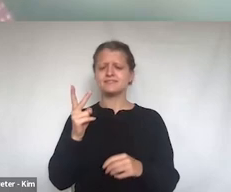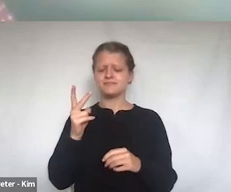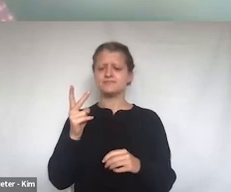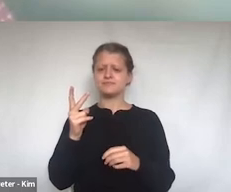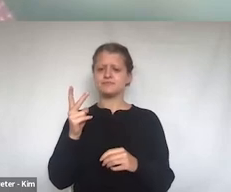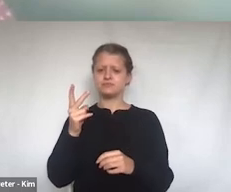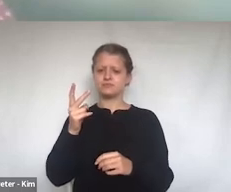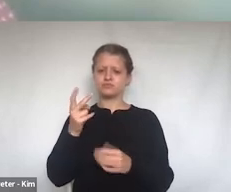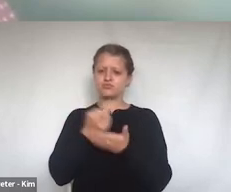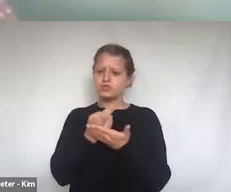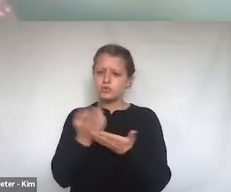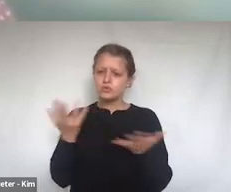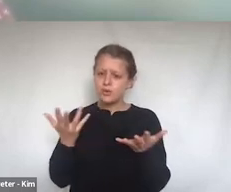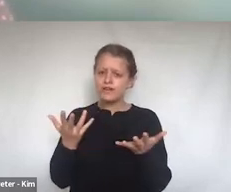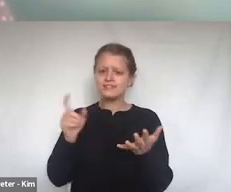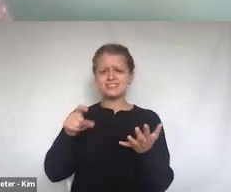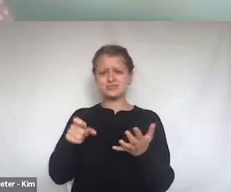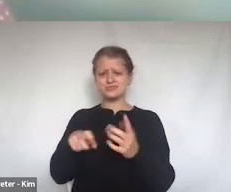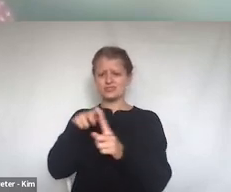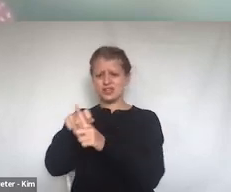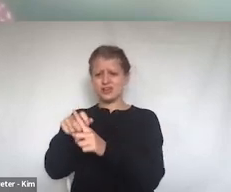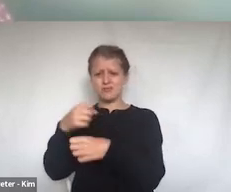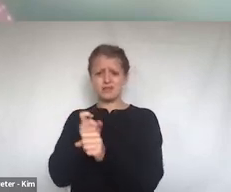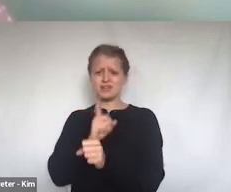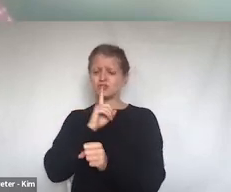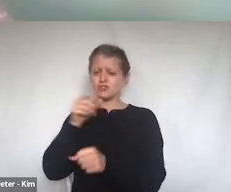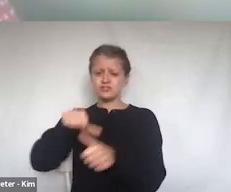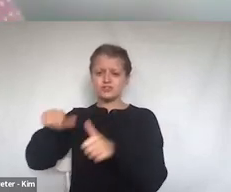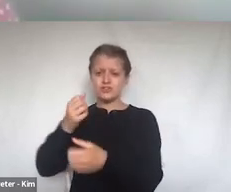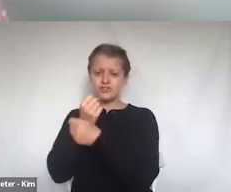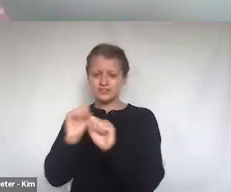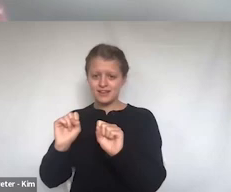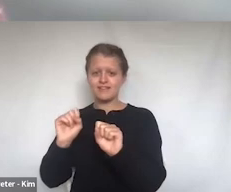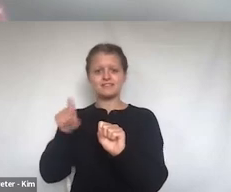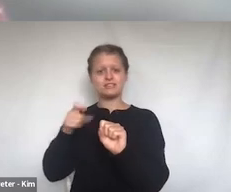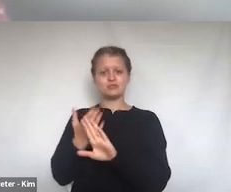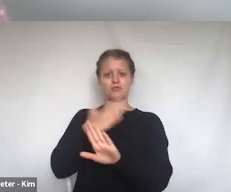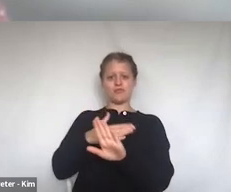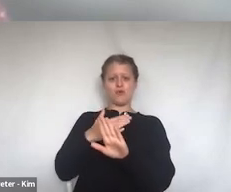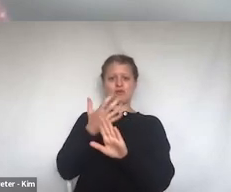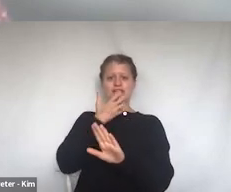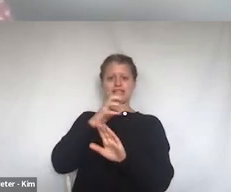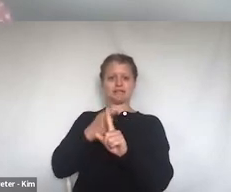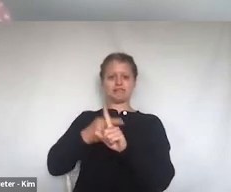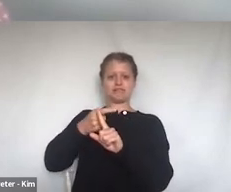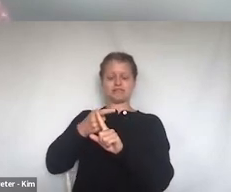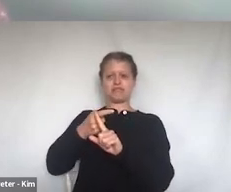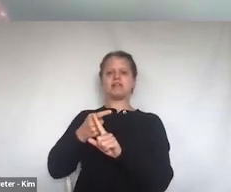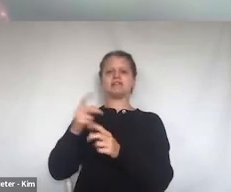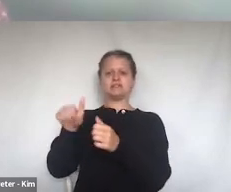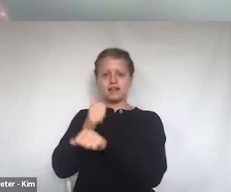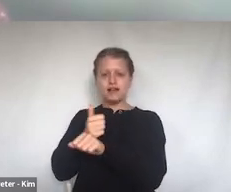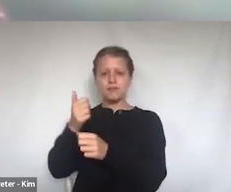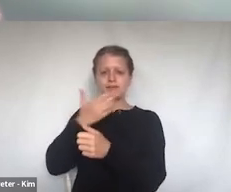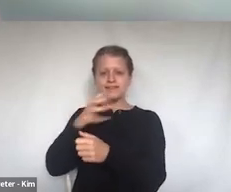can check on one another, both our direct pre-planned heat buddies or others that we might think of in our communities. There's a lot